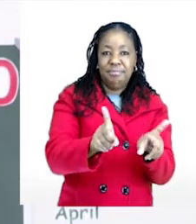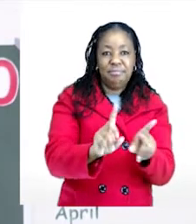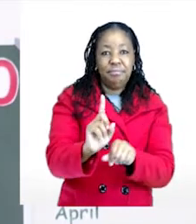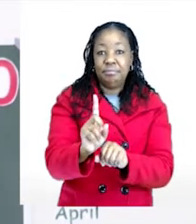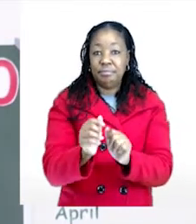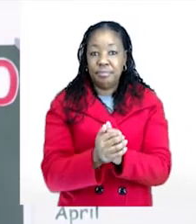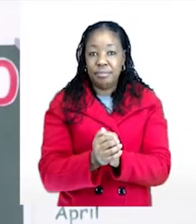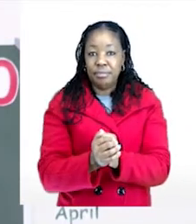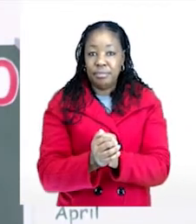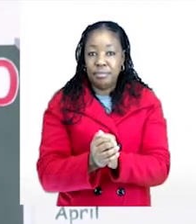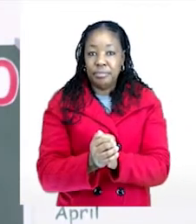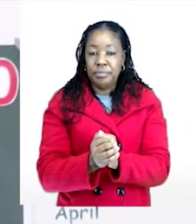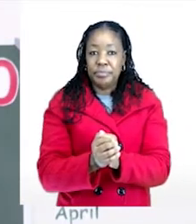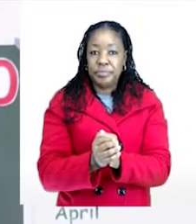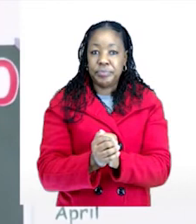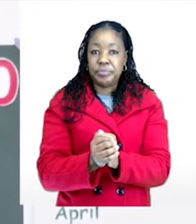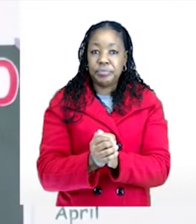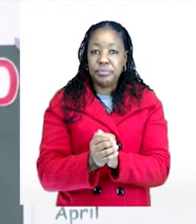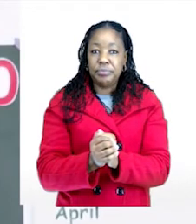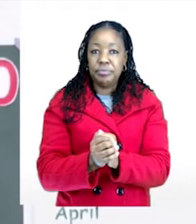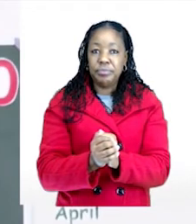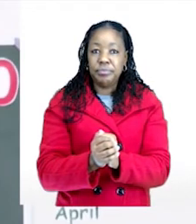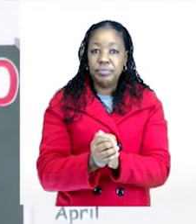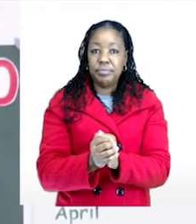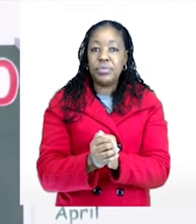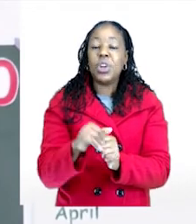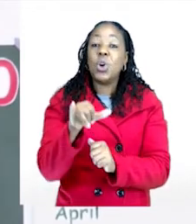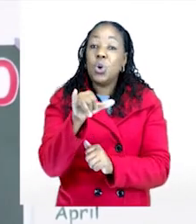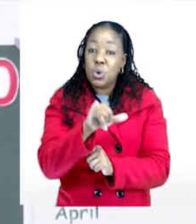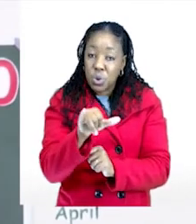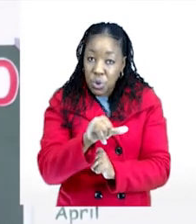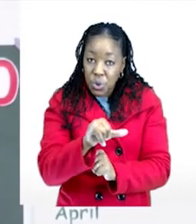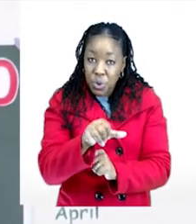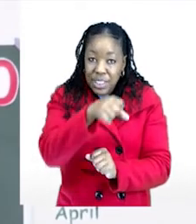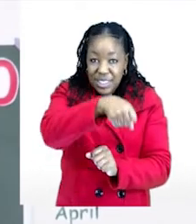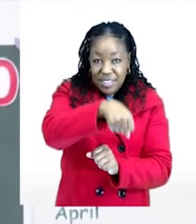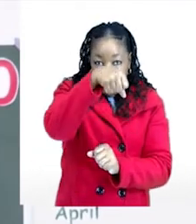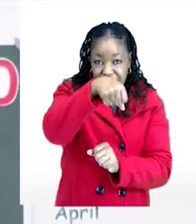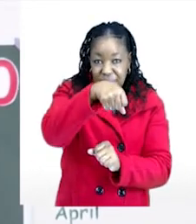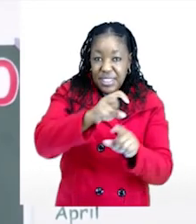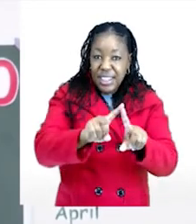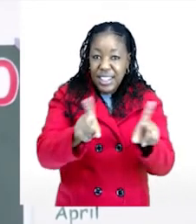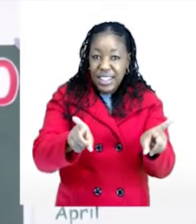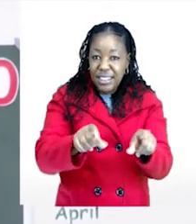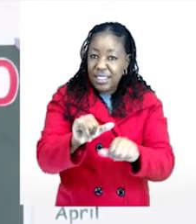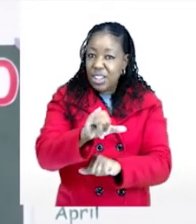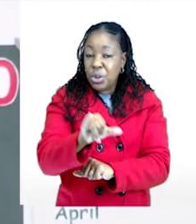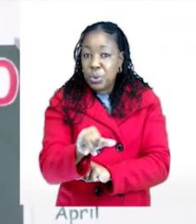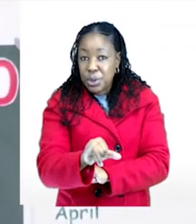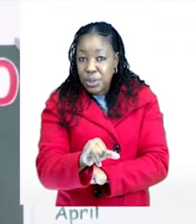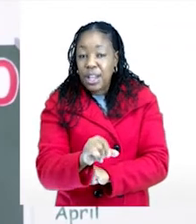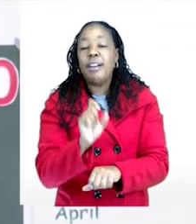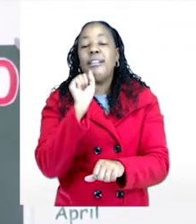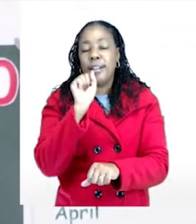that is not the same. Which bucket is different? Yes, this